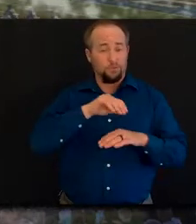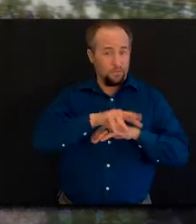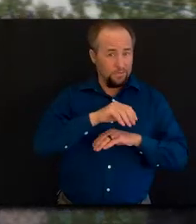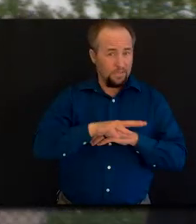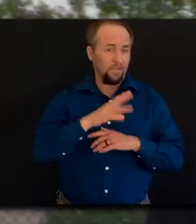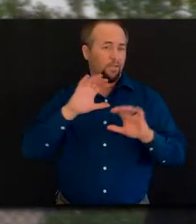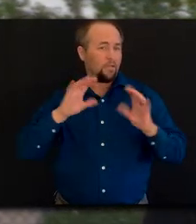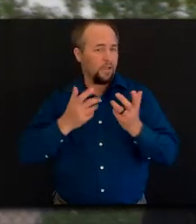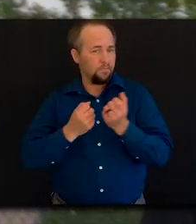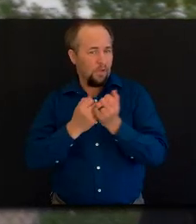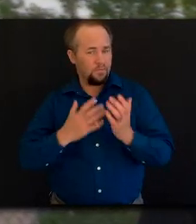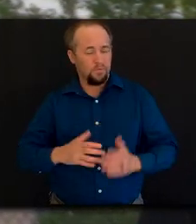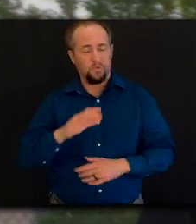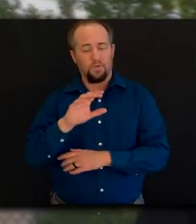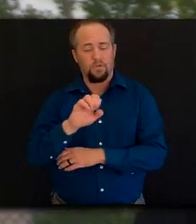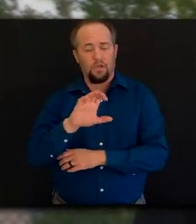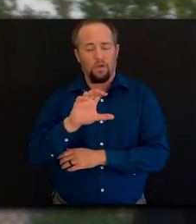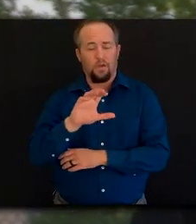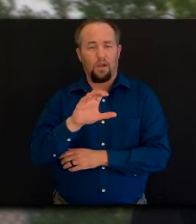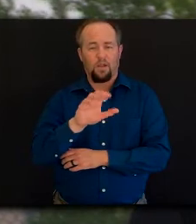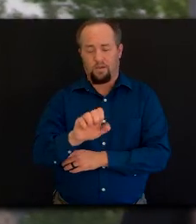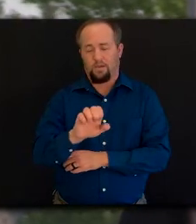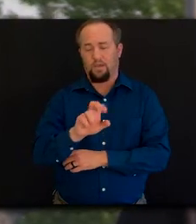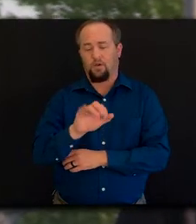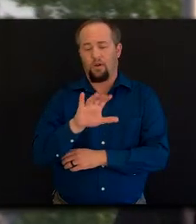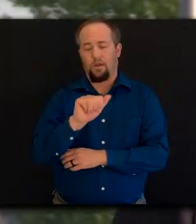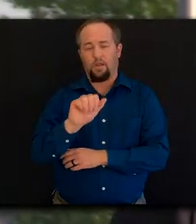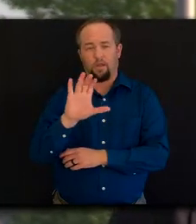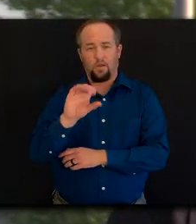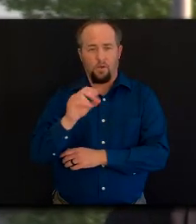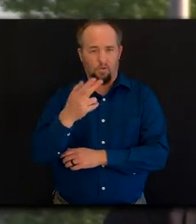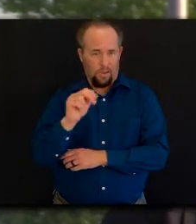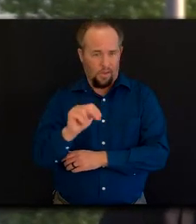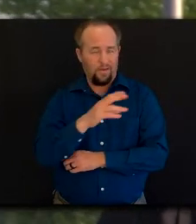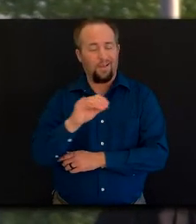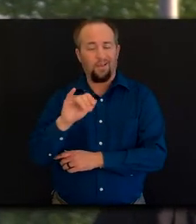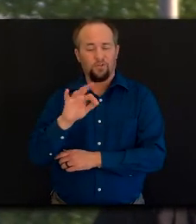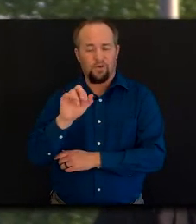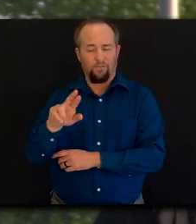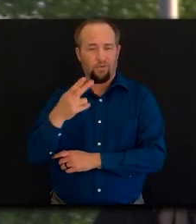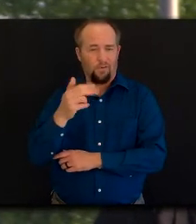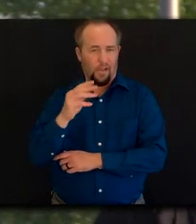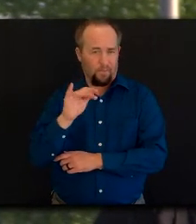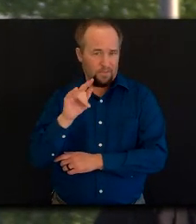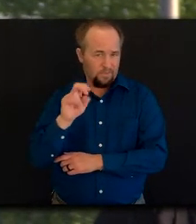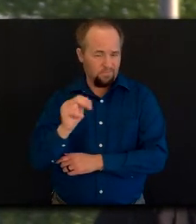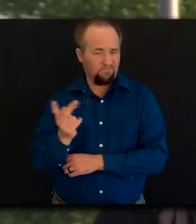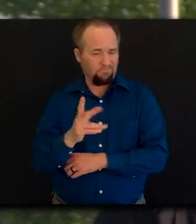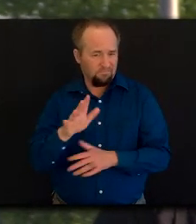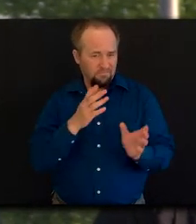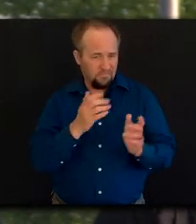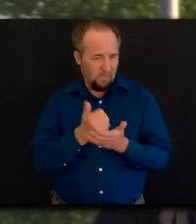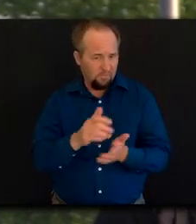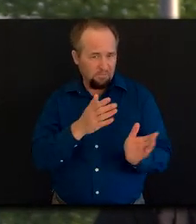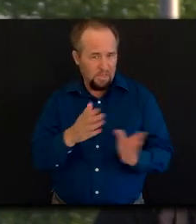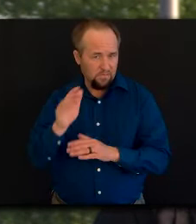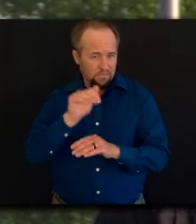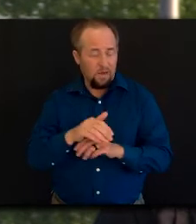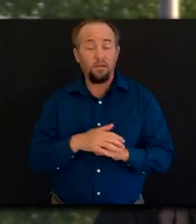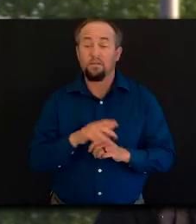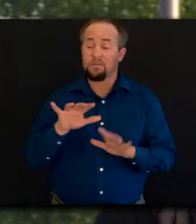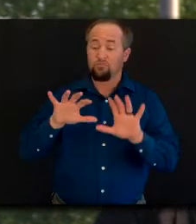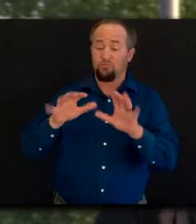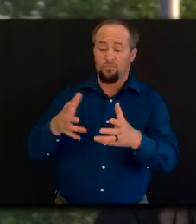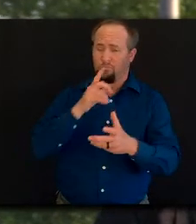and Ms. Jennifer Hamilton, are responsible for planning tonight's program, as well as a number of other activities this year. This group has